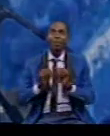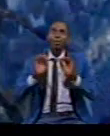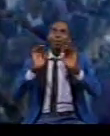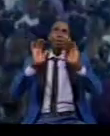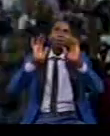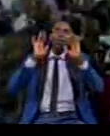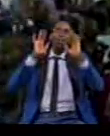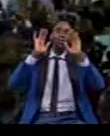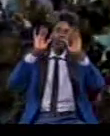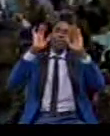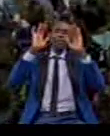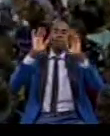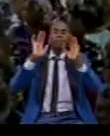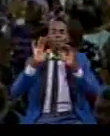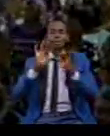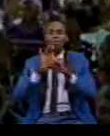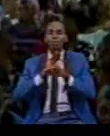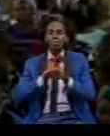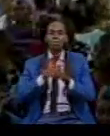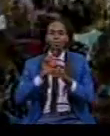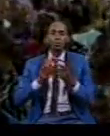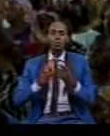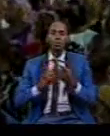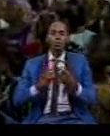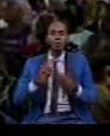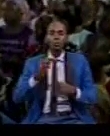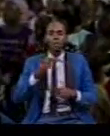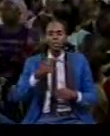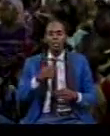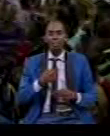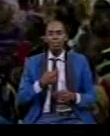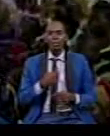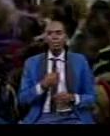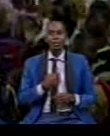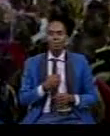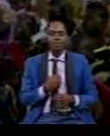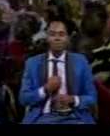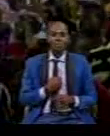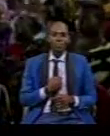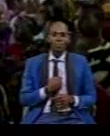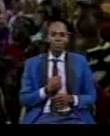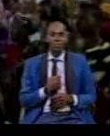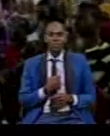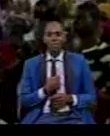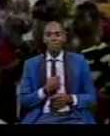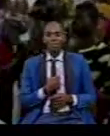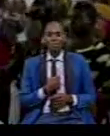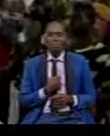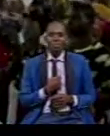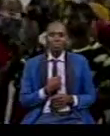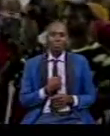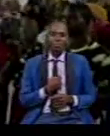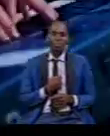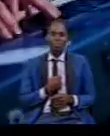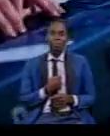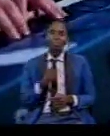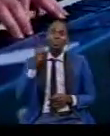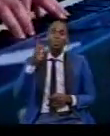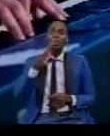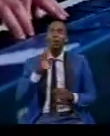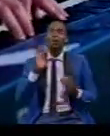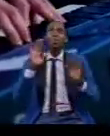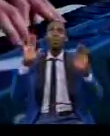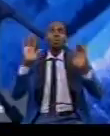heart, reign over in your home, and reign in your habitation. And the Lord